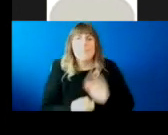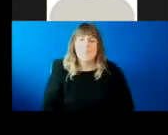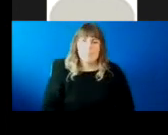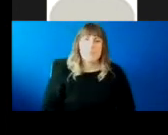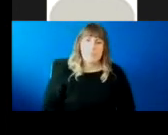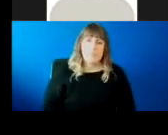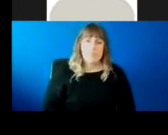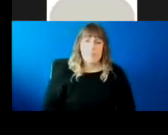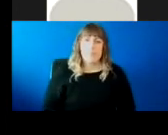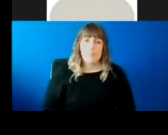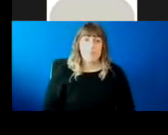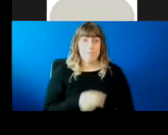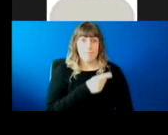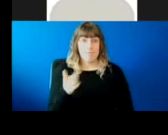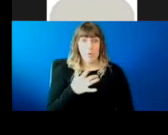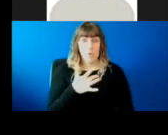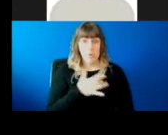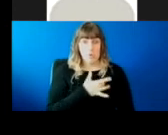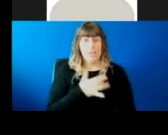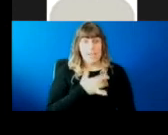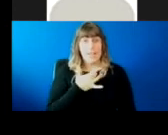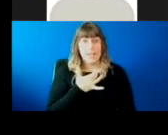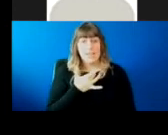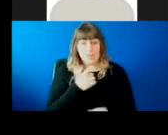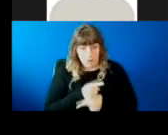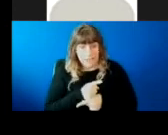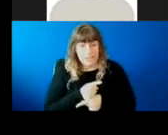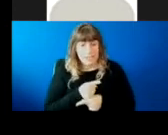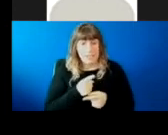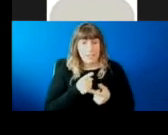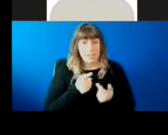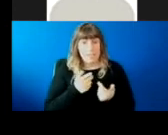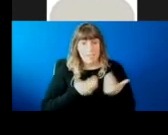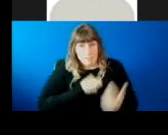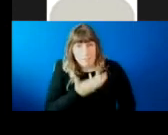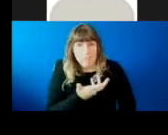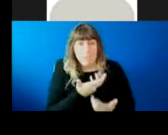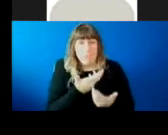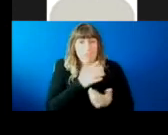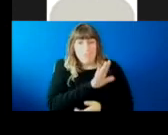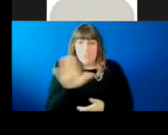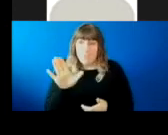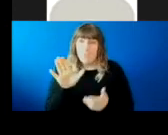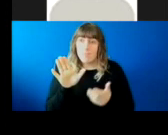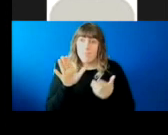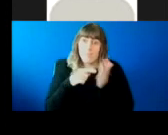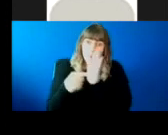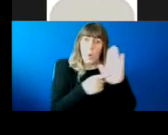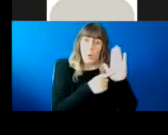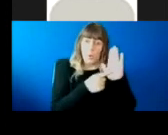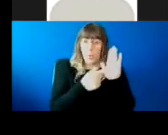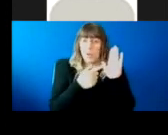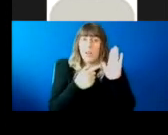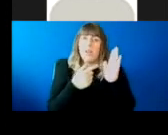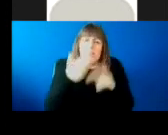Like do what you feel is right to express yourself, your brand, your organization, and try and have a little